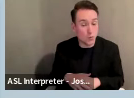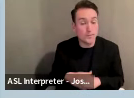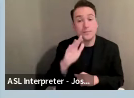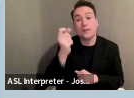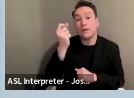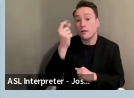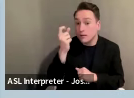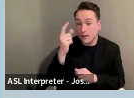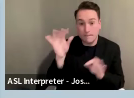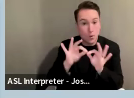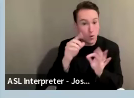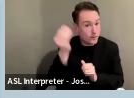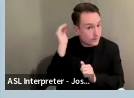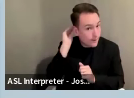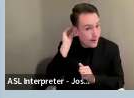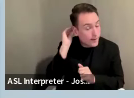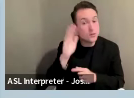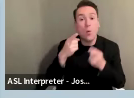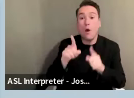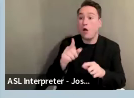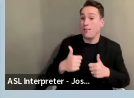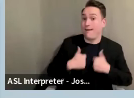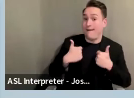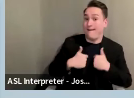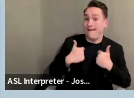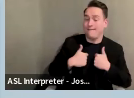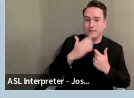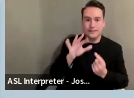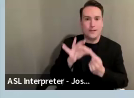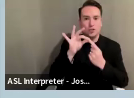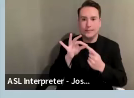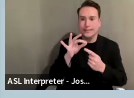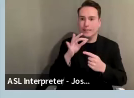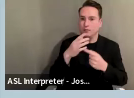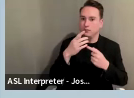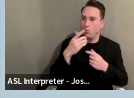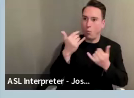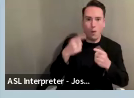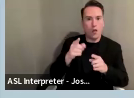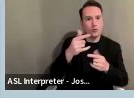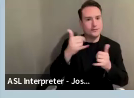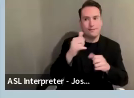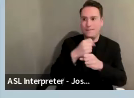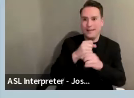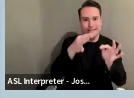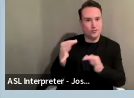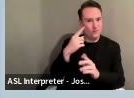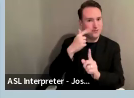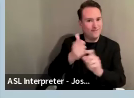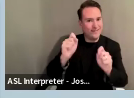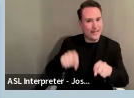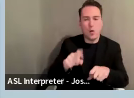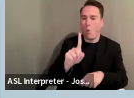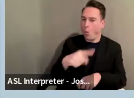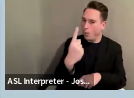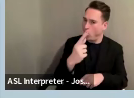in mind though, while you're alive, and especially while you're with it and have capacity, you are the only one who gets to